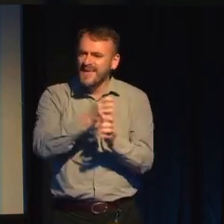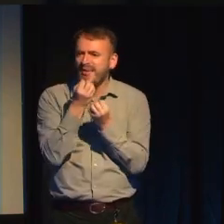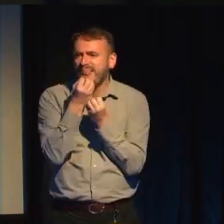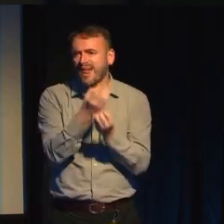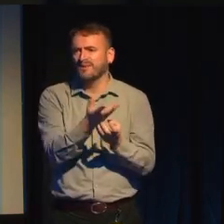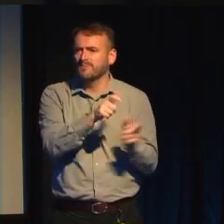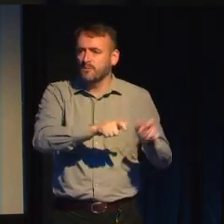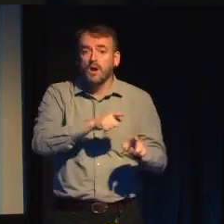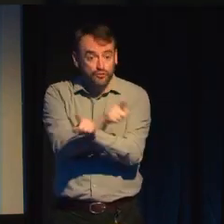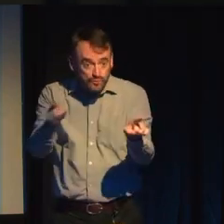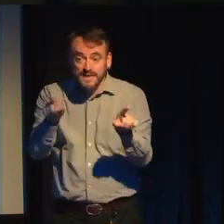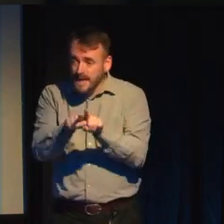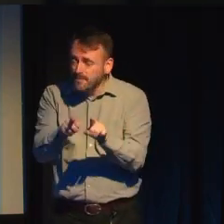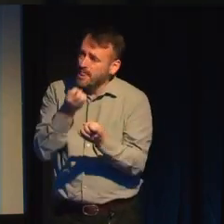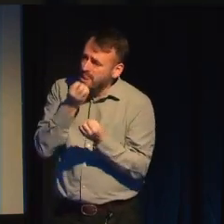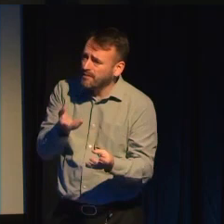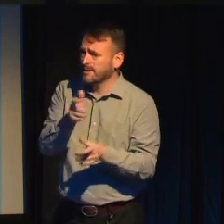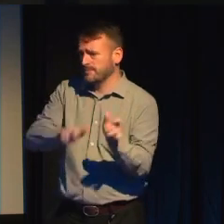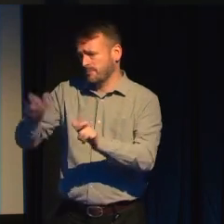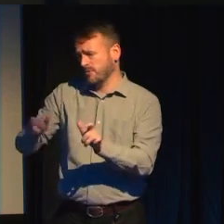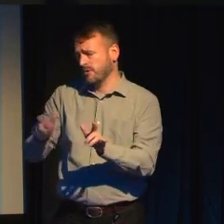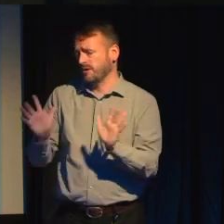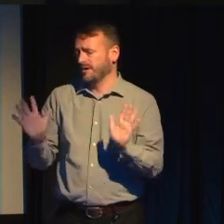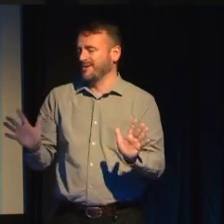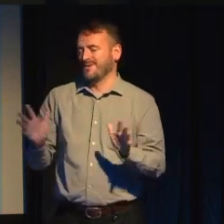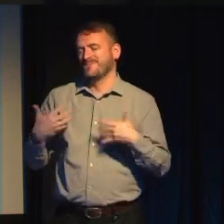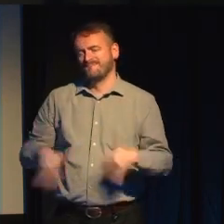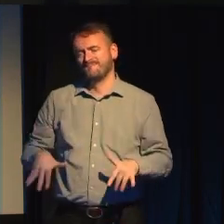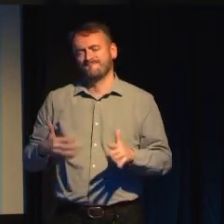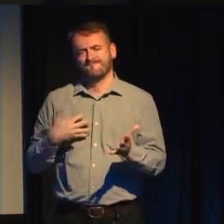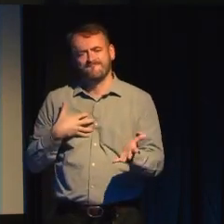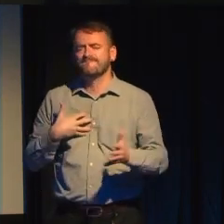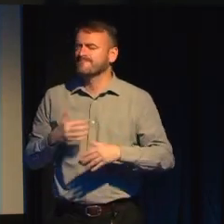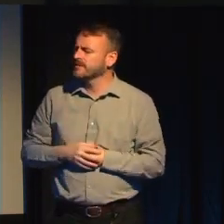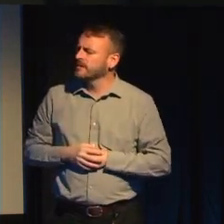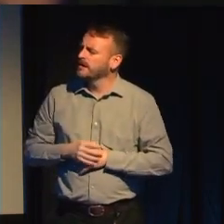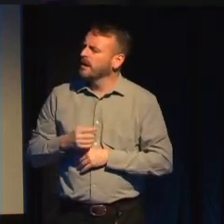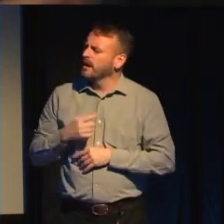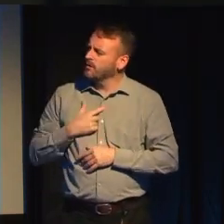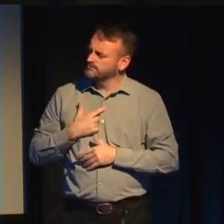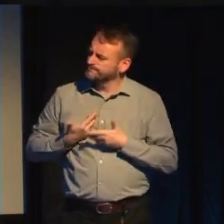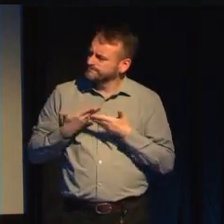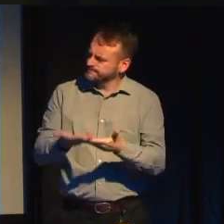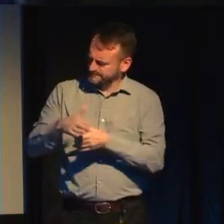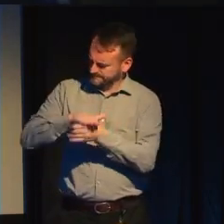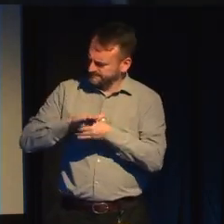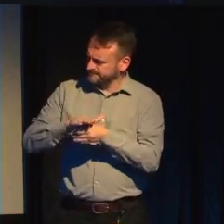people. It's quite extraordinary. So just to put this in context, and I'm sorry that it's such a